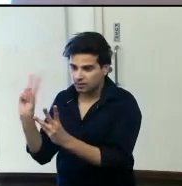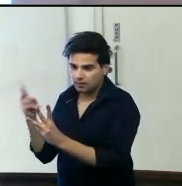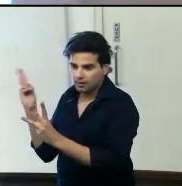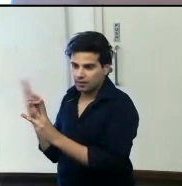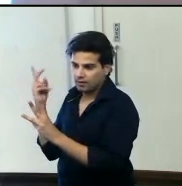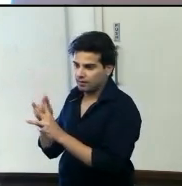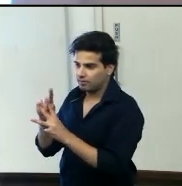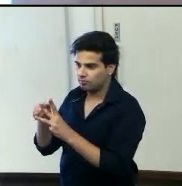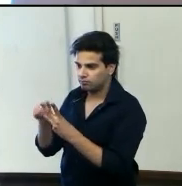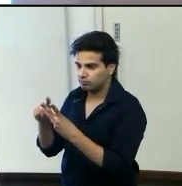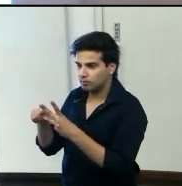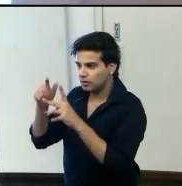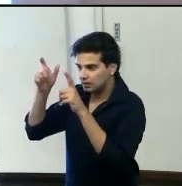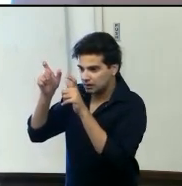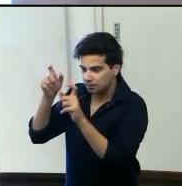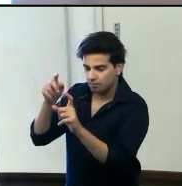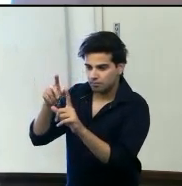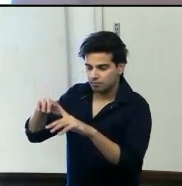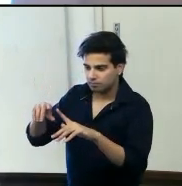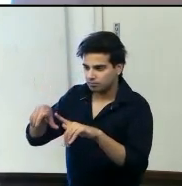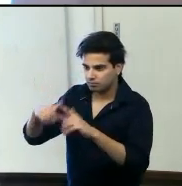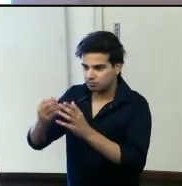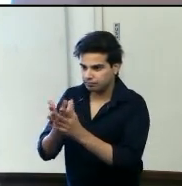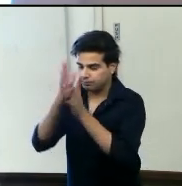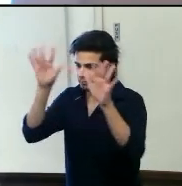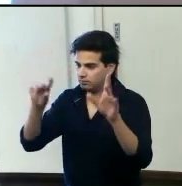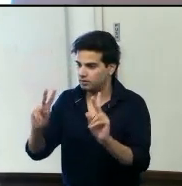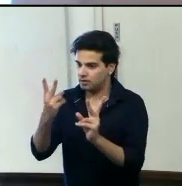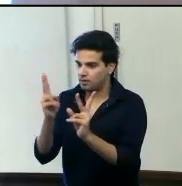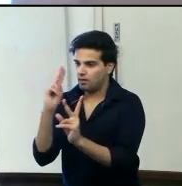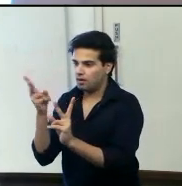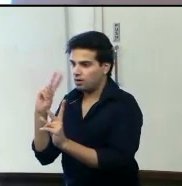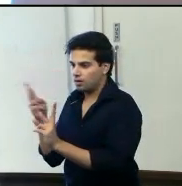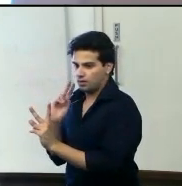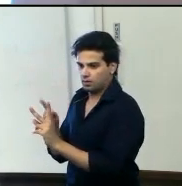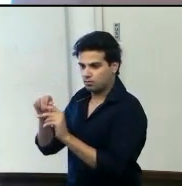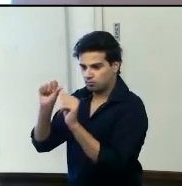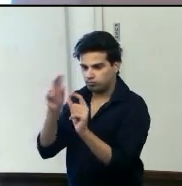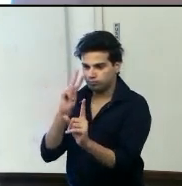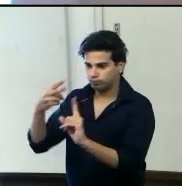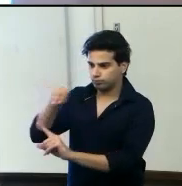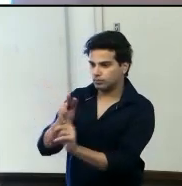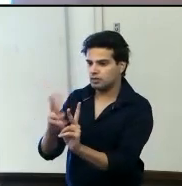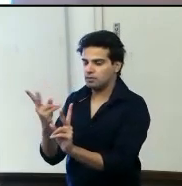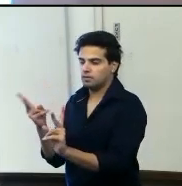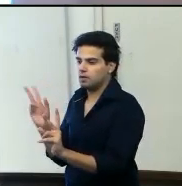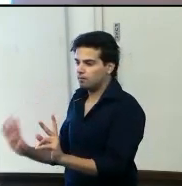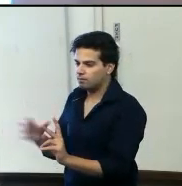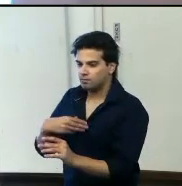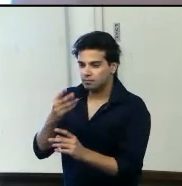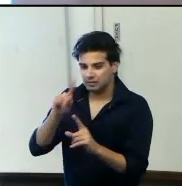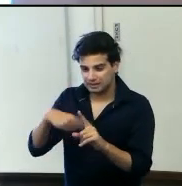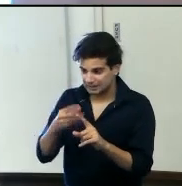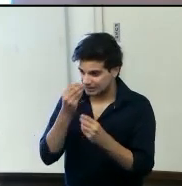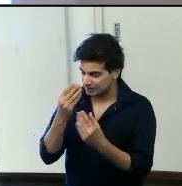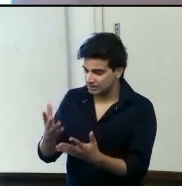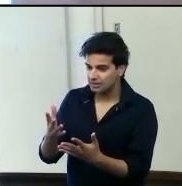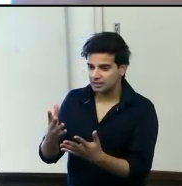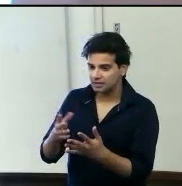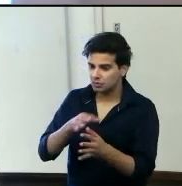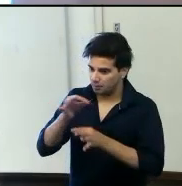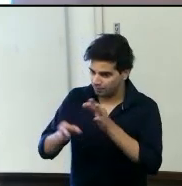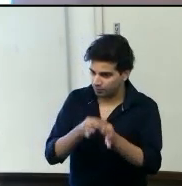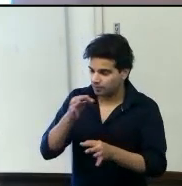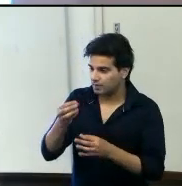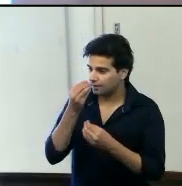physicality of the material that you use brings in other dimensions. And then it is not easy to abstract unless